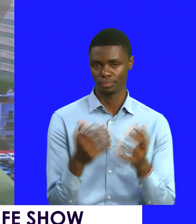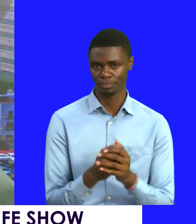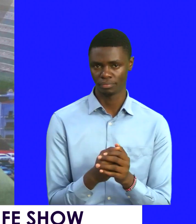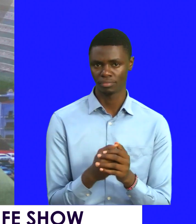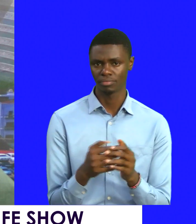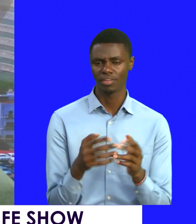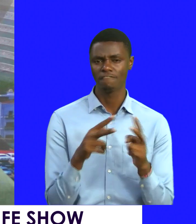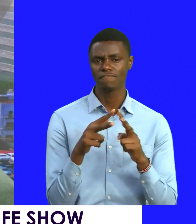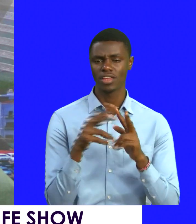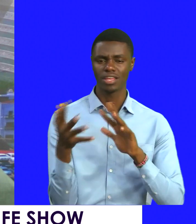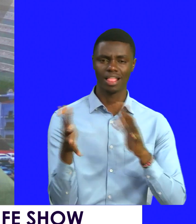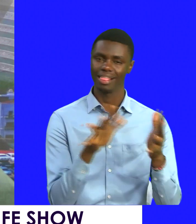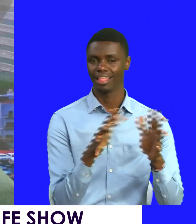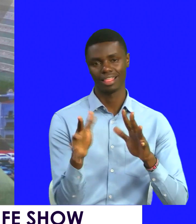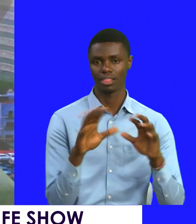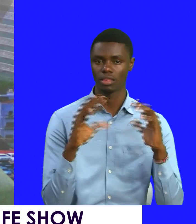Very uncertain.